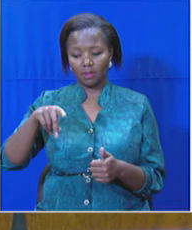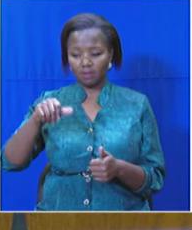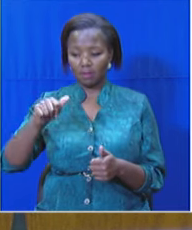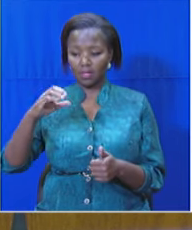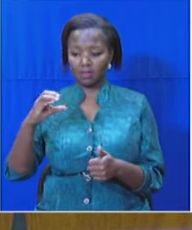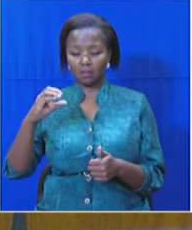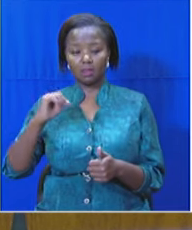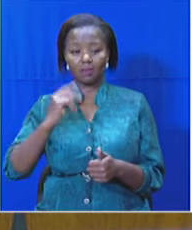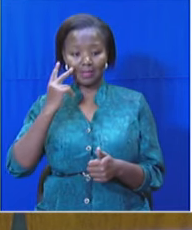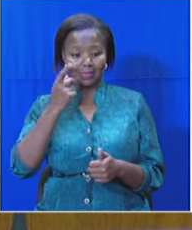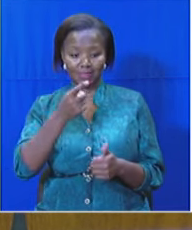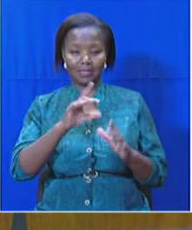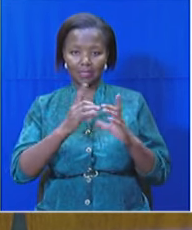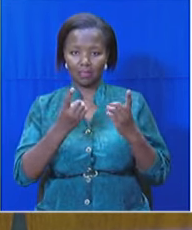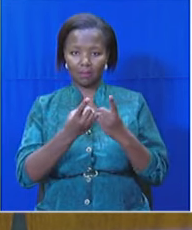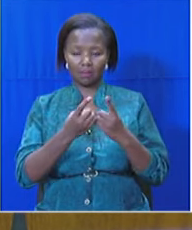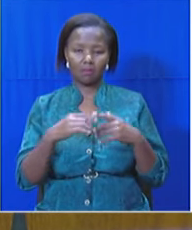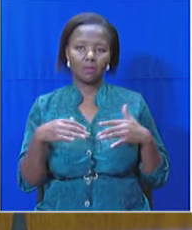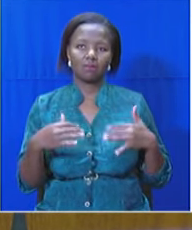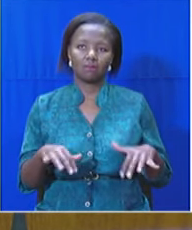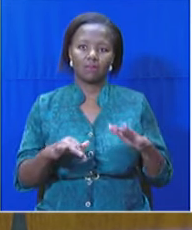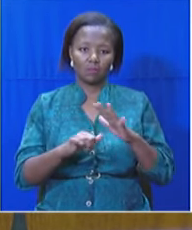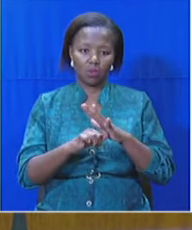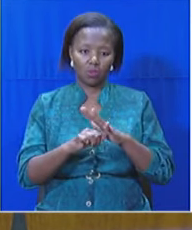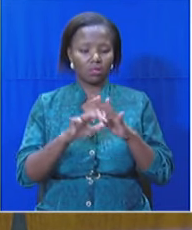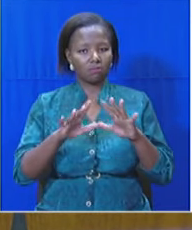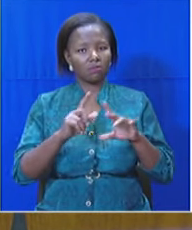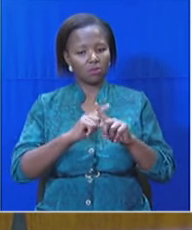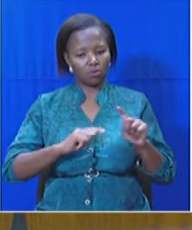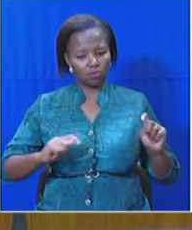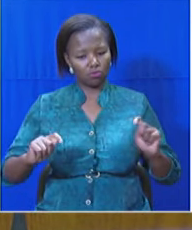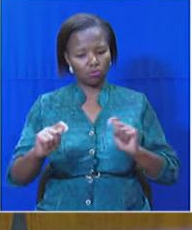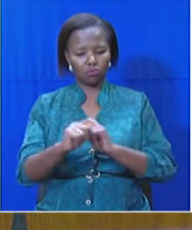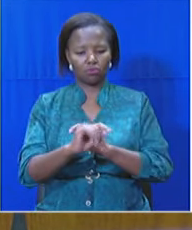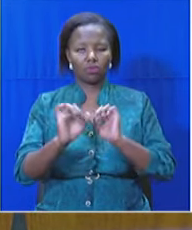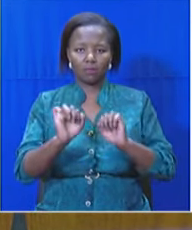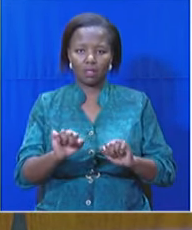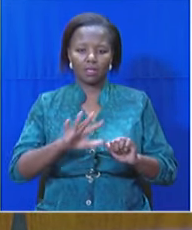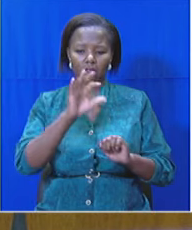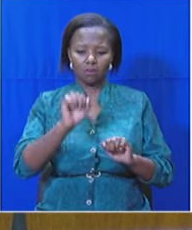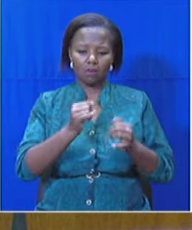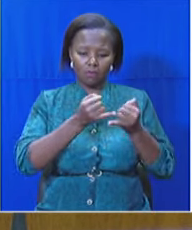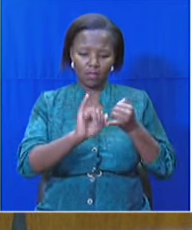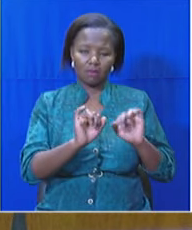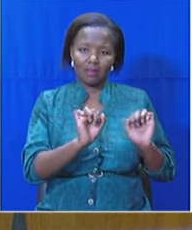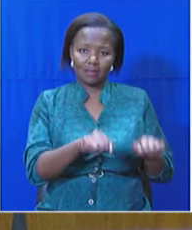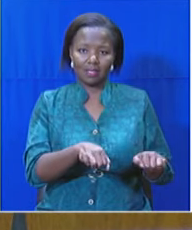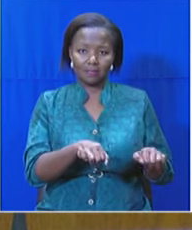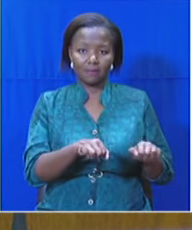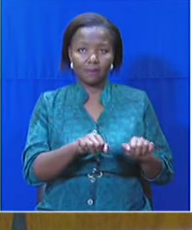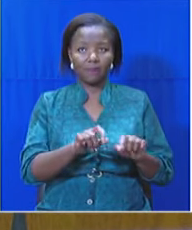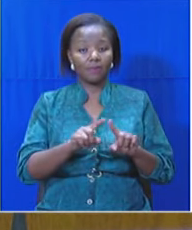Affairs as the foundation of transformation and national sovereignty. There can never be a sustainable